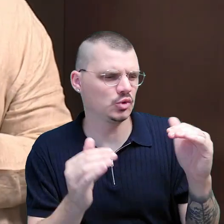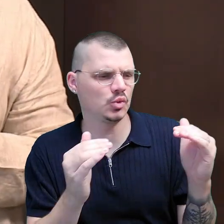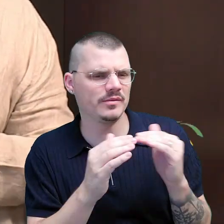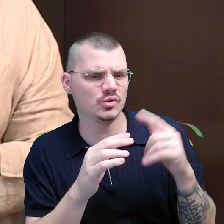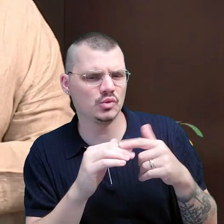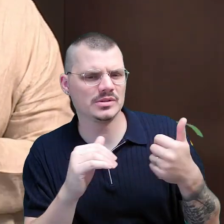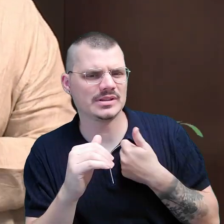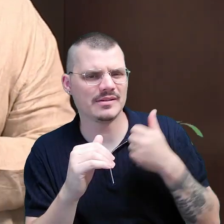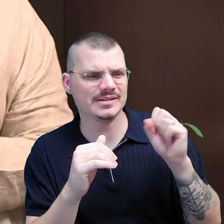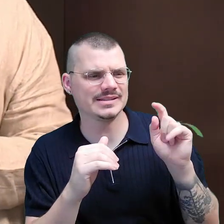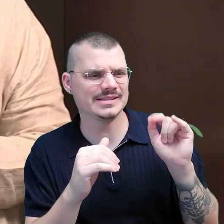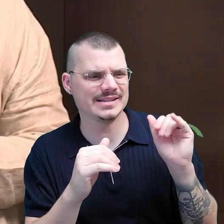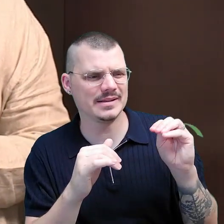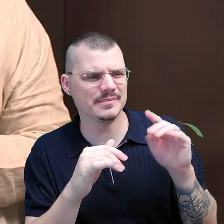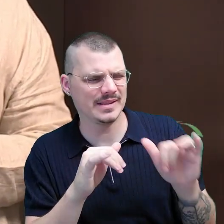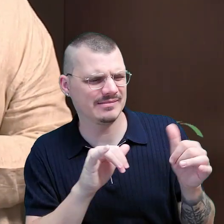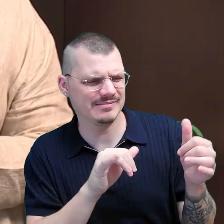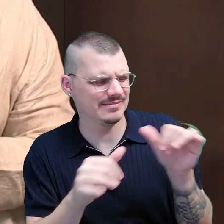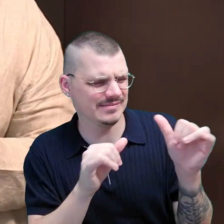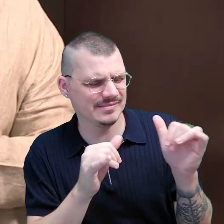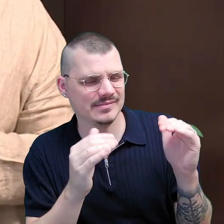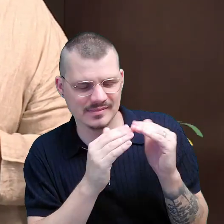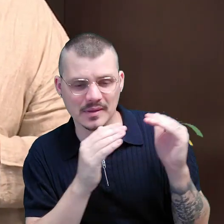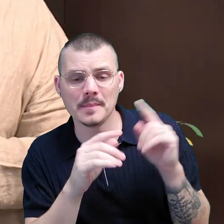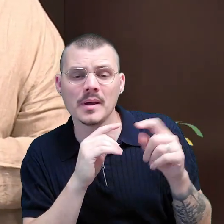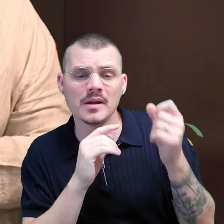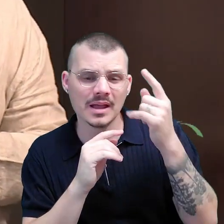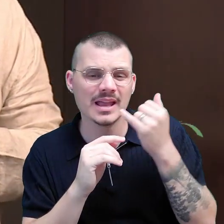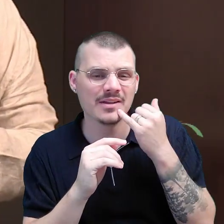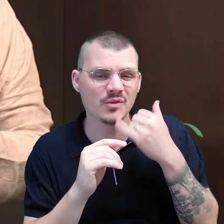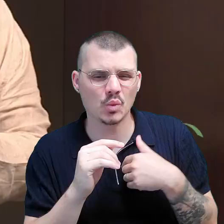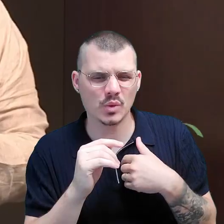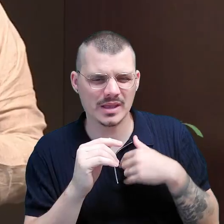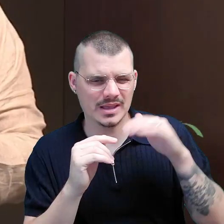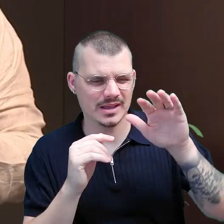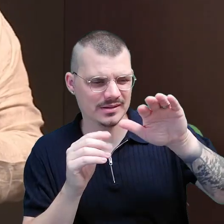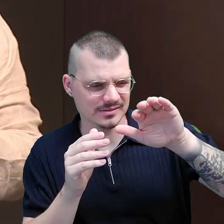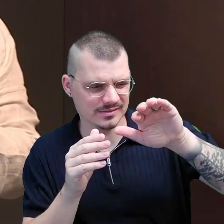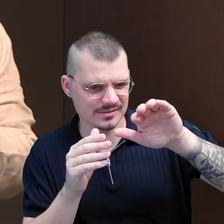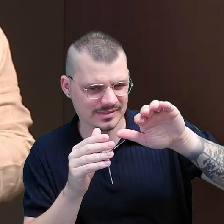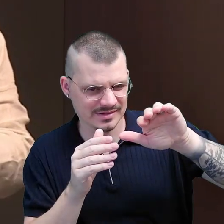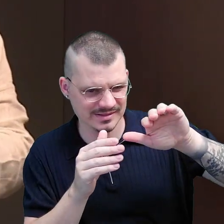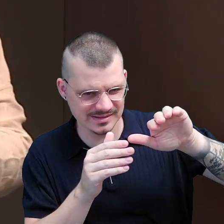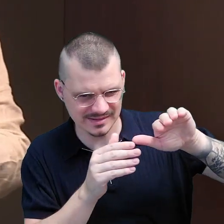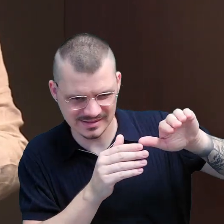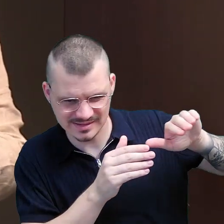term, the way people use it. But if we just skate past